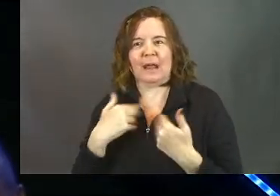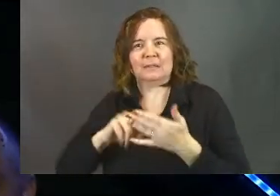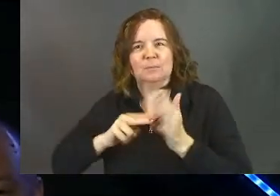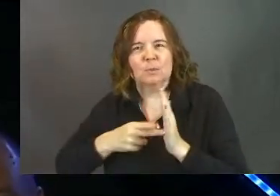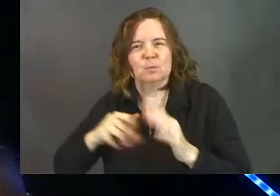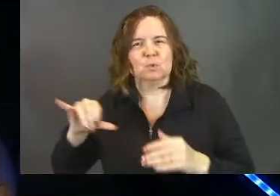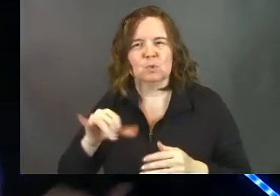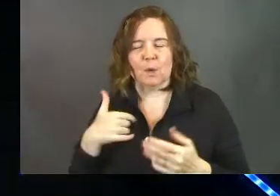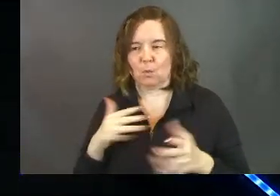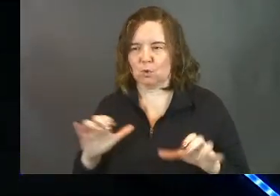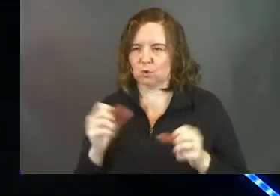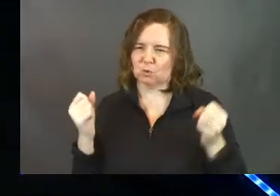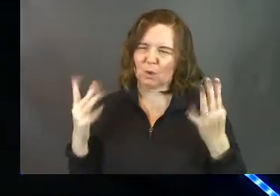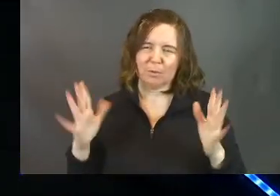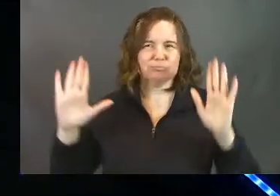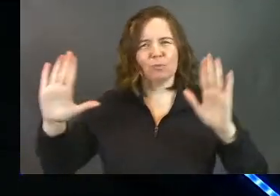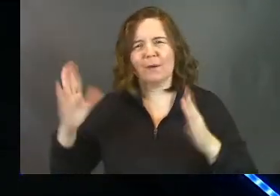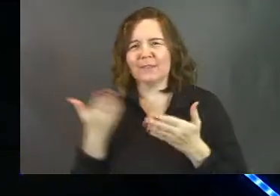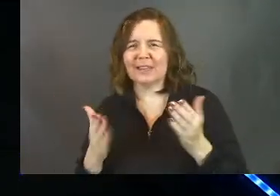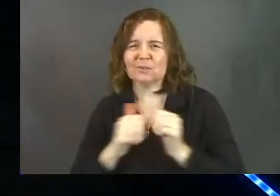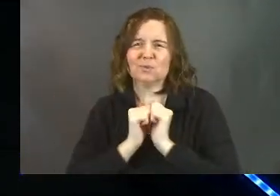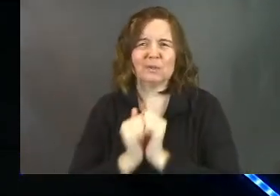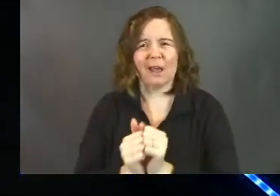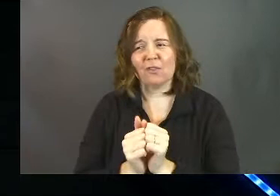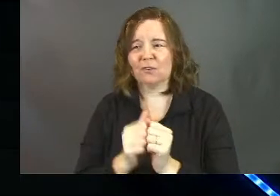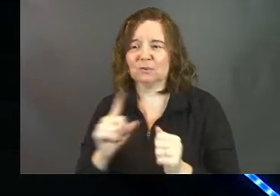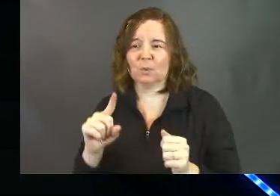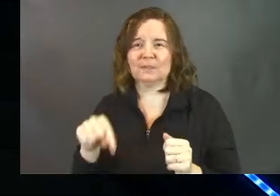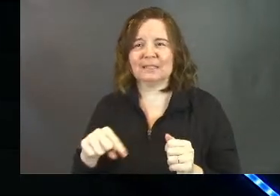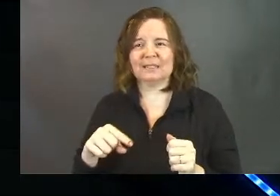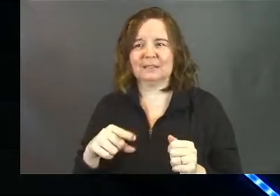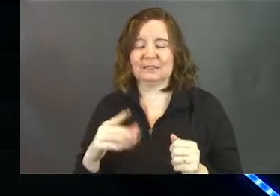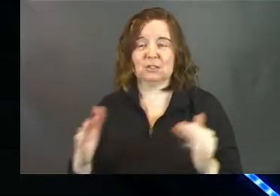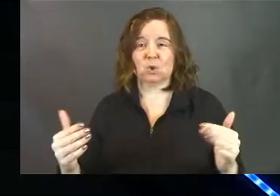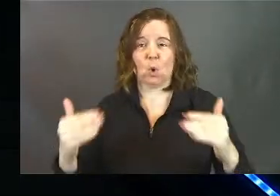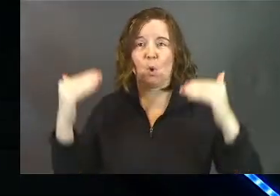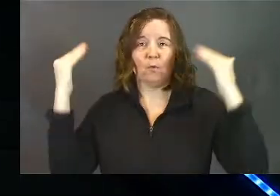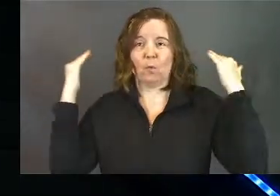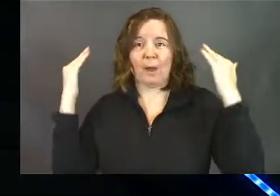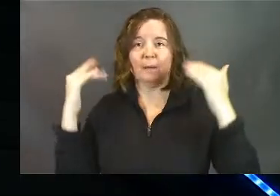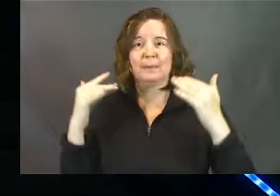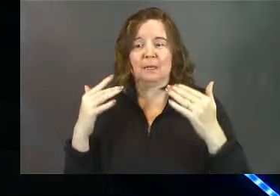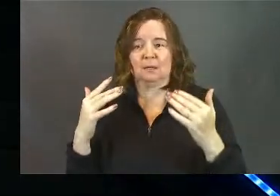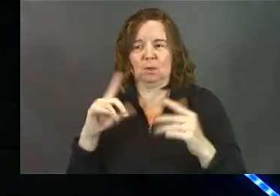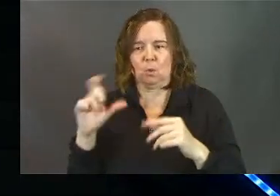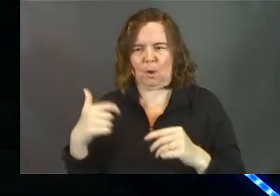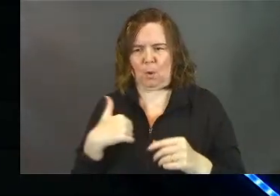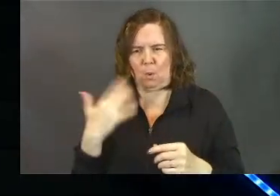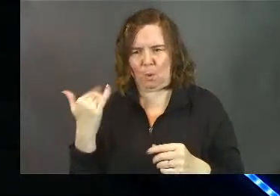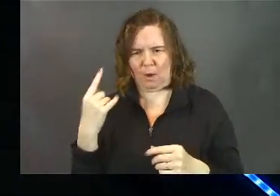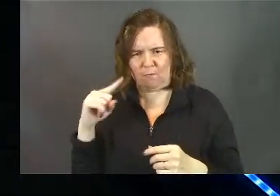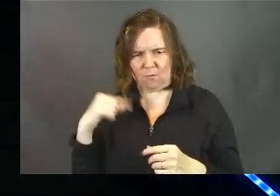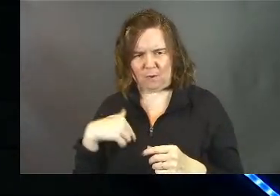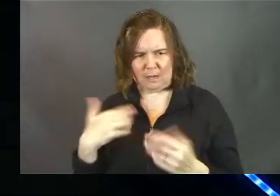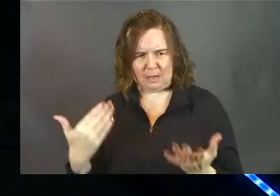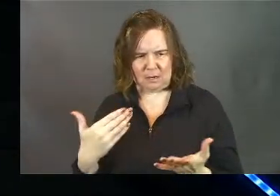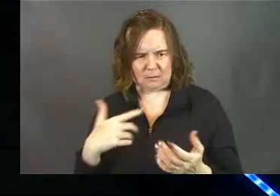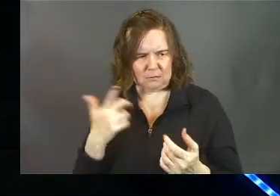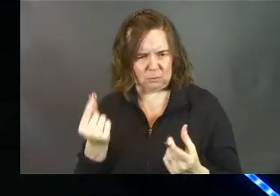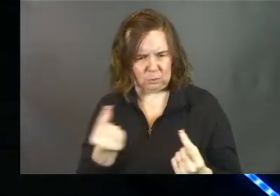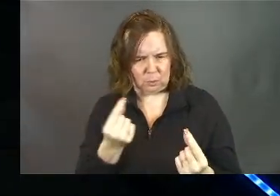purpose, and we're going to do so many incredible things together. And so it's this overwhelming question, why am I here? What am I supposed